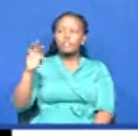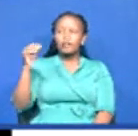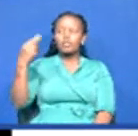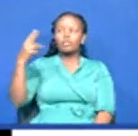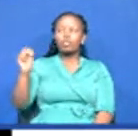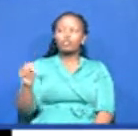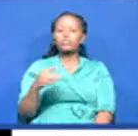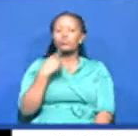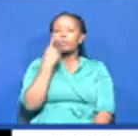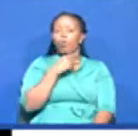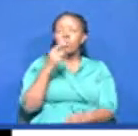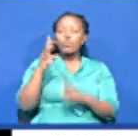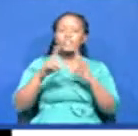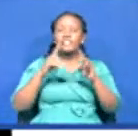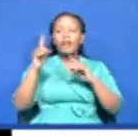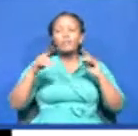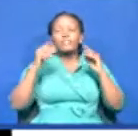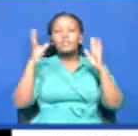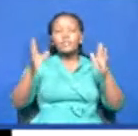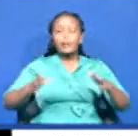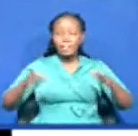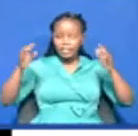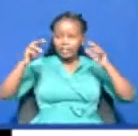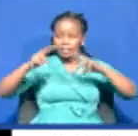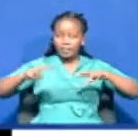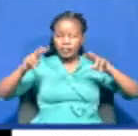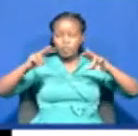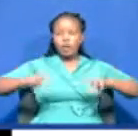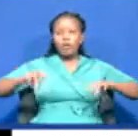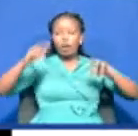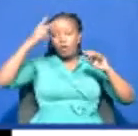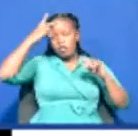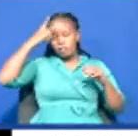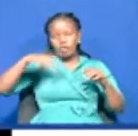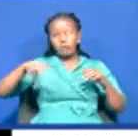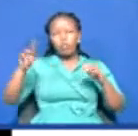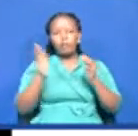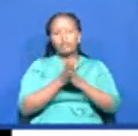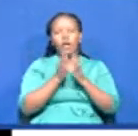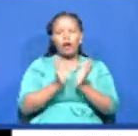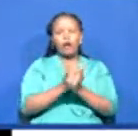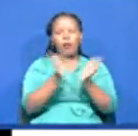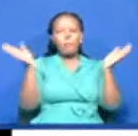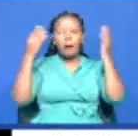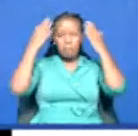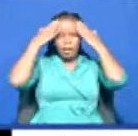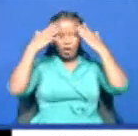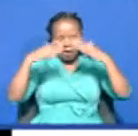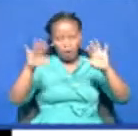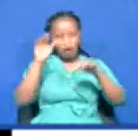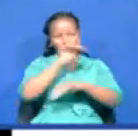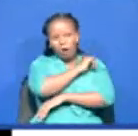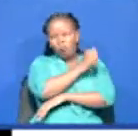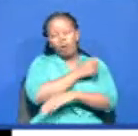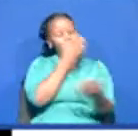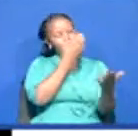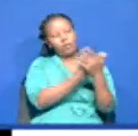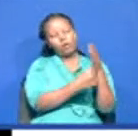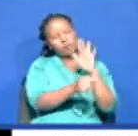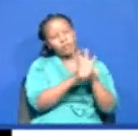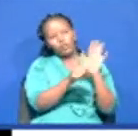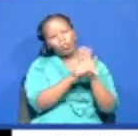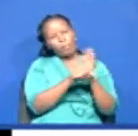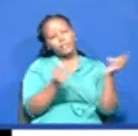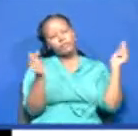the Director of Research Policy and Public Awareness at the authority. Thank you, sir. Thank you very much for your time. Just to give us